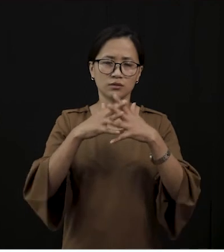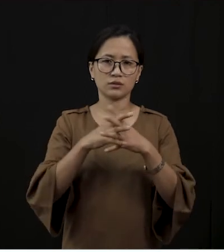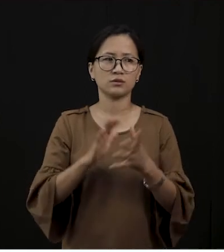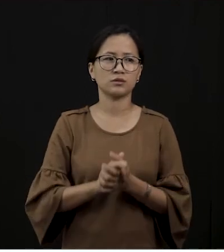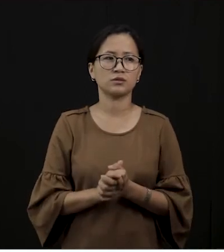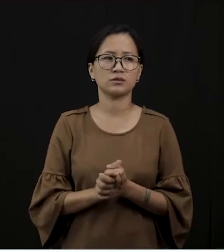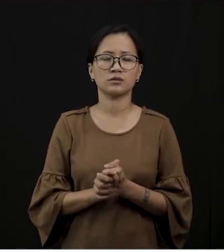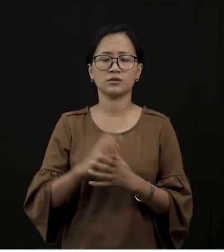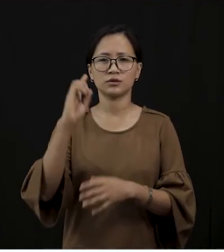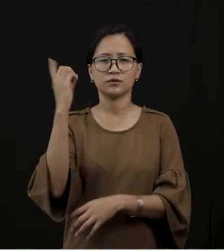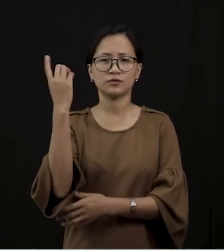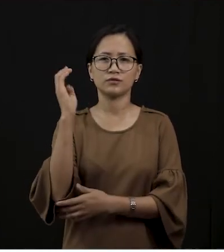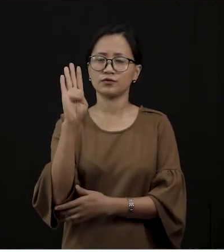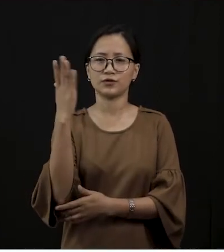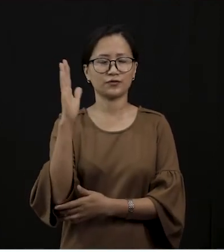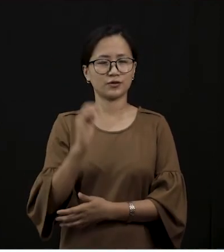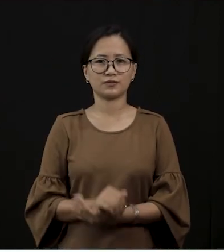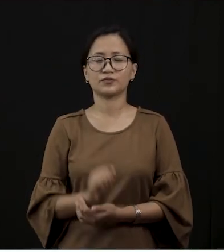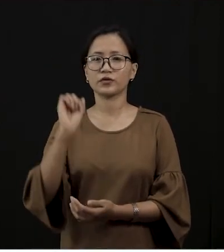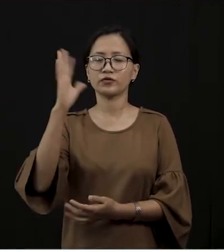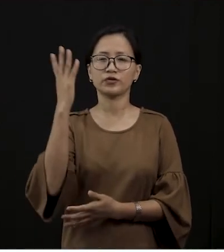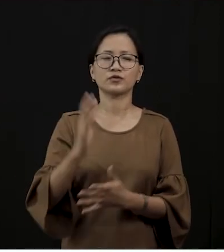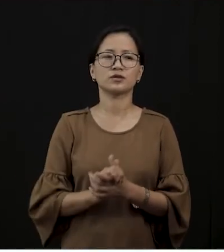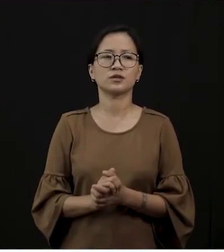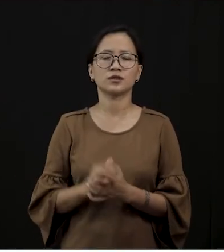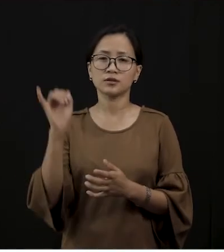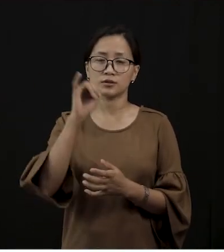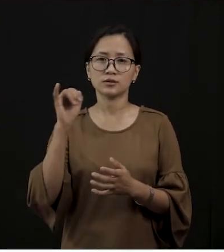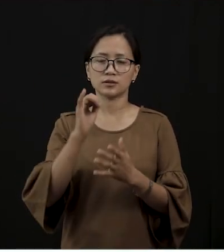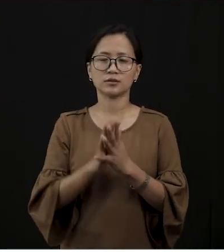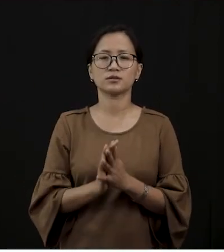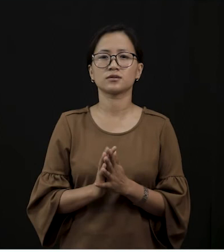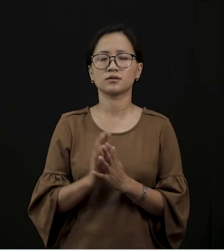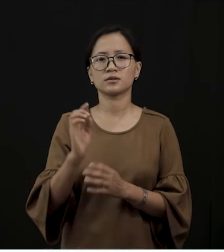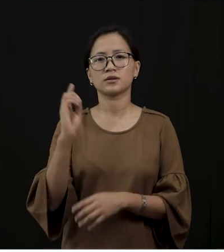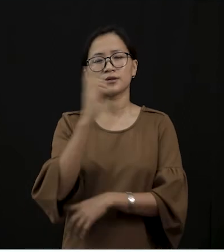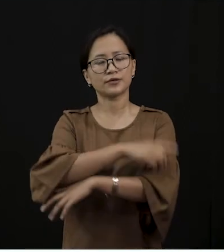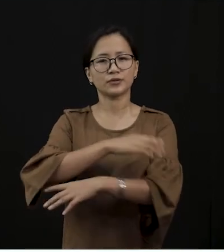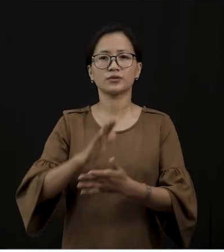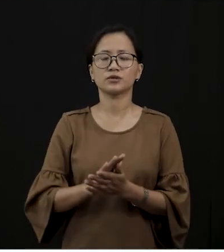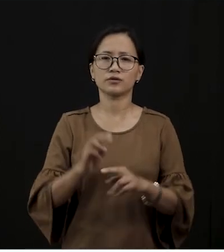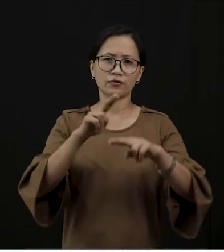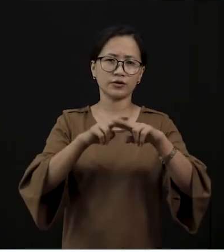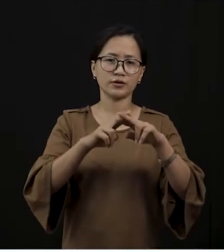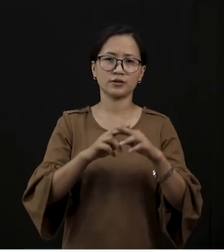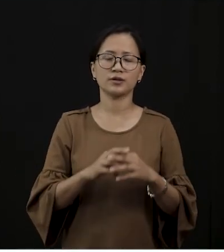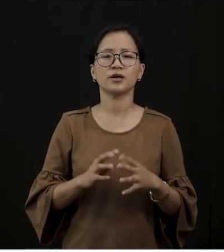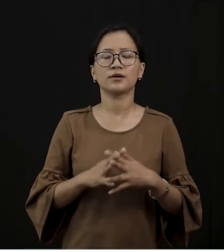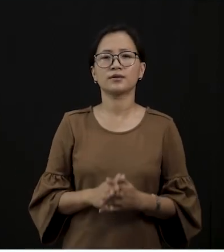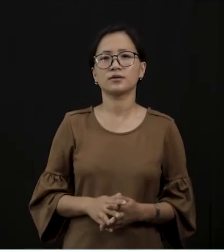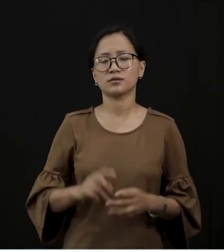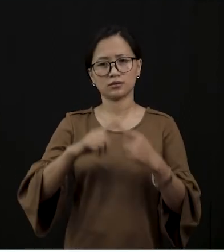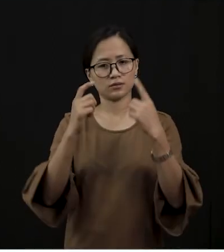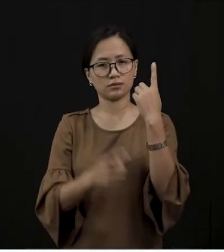Wednesday. The fifth day of the week is Thursday. And the sixth day of the week is Friday. The seventh day, that